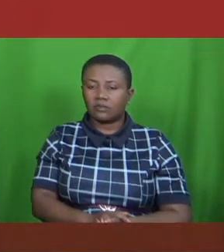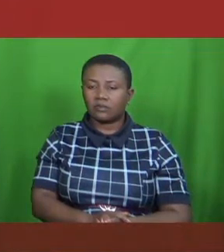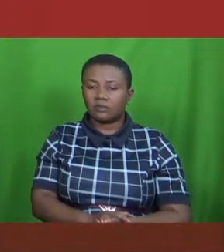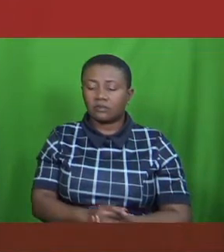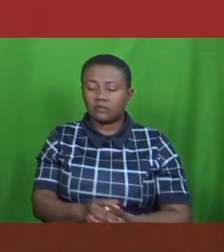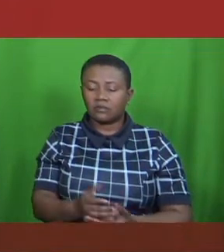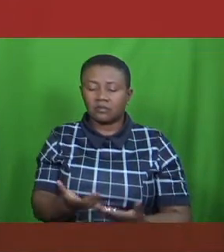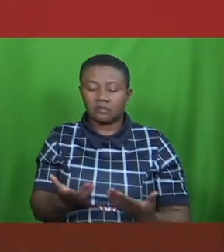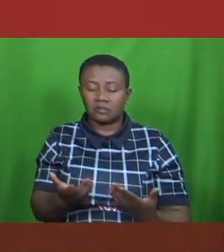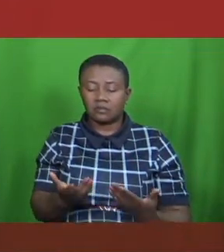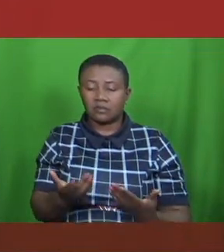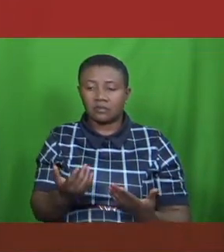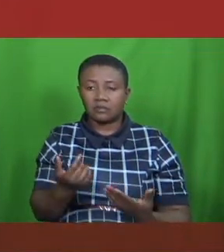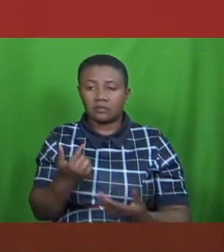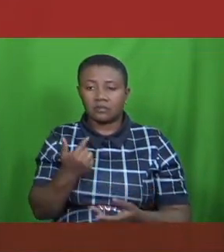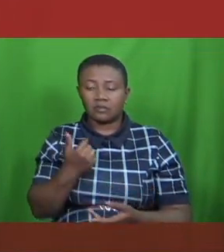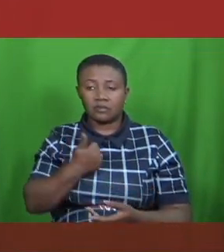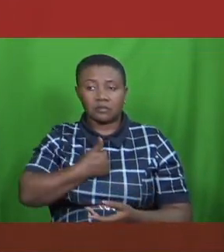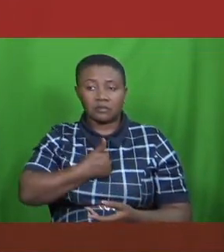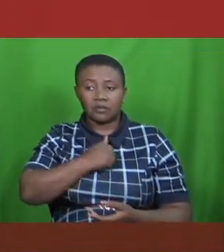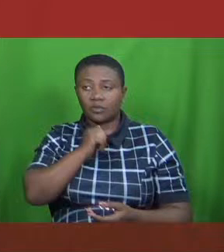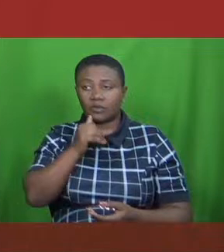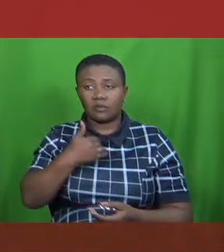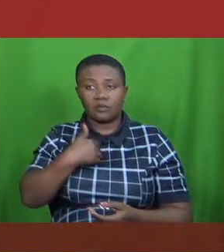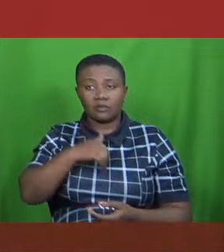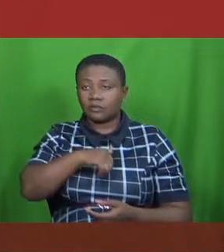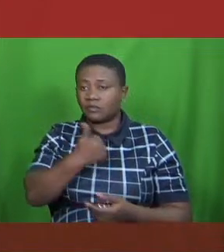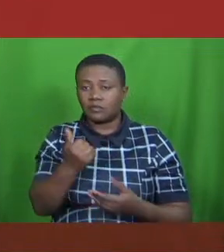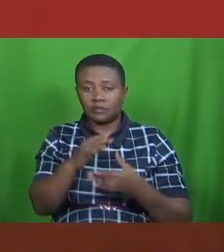any statement with me.